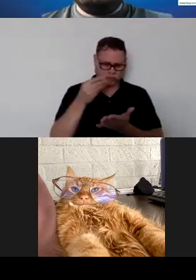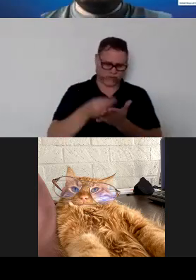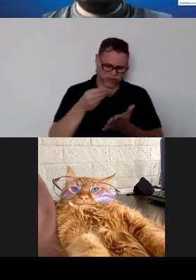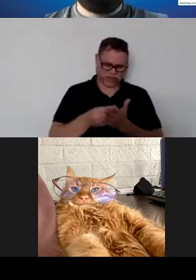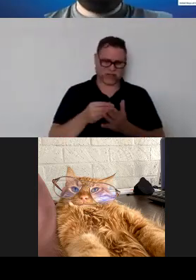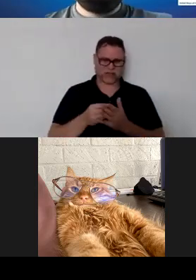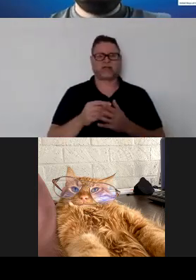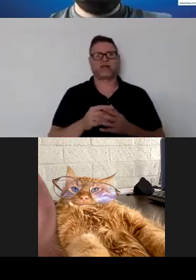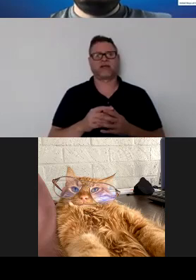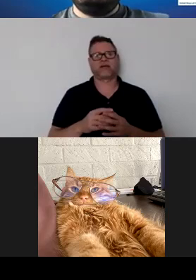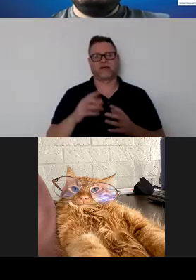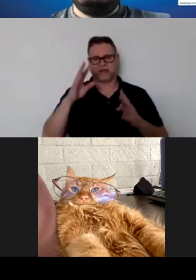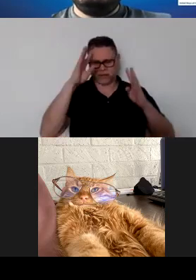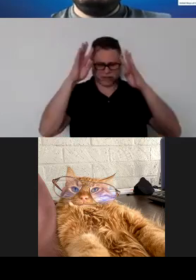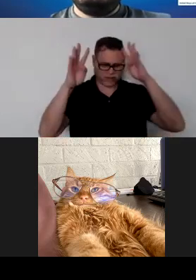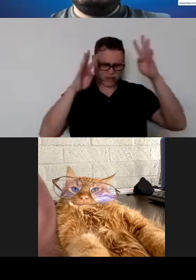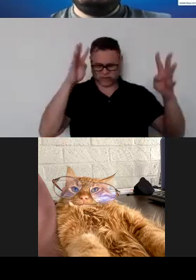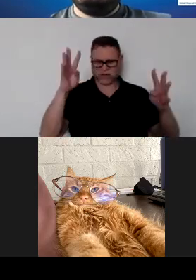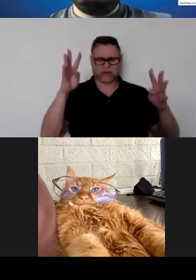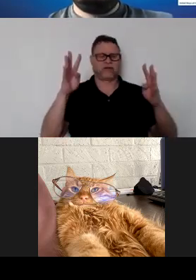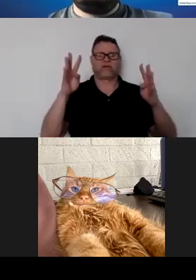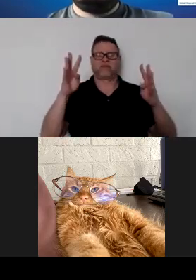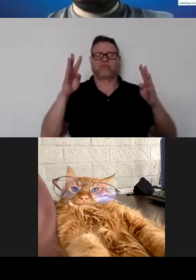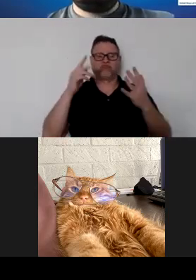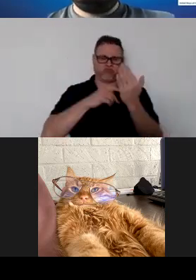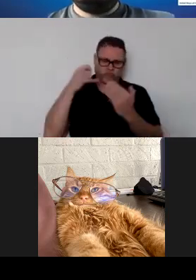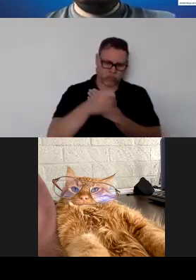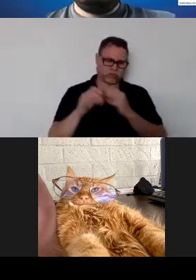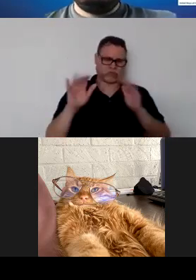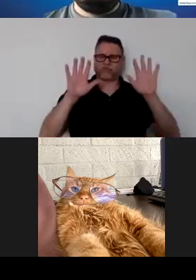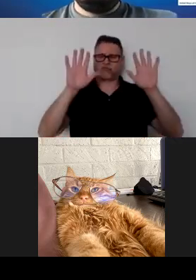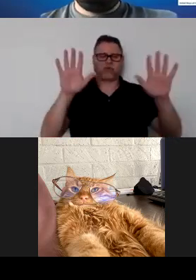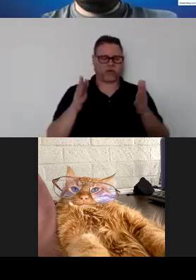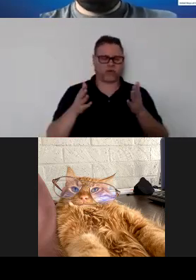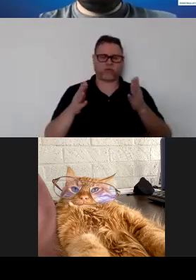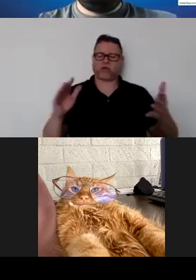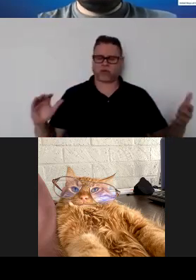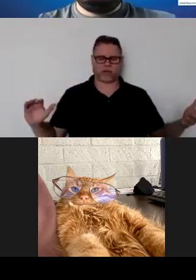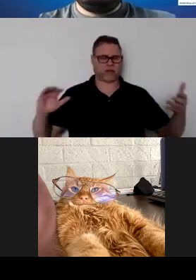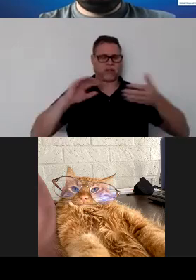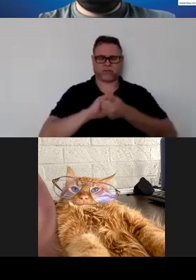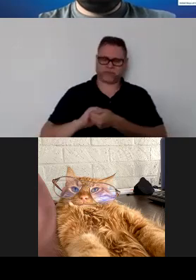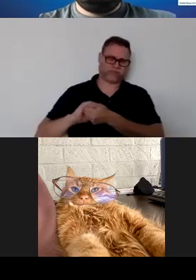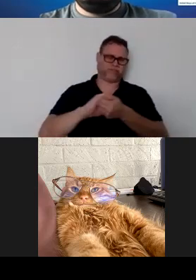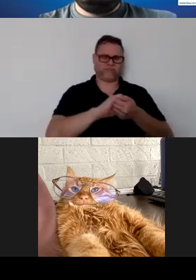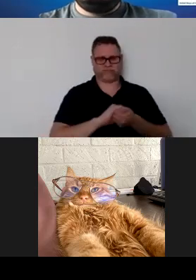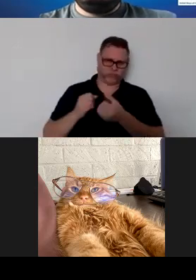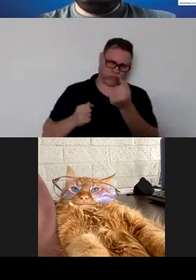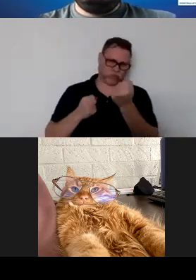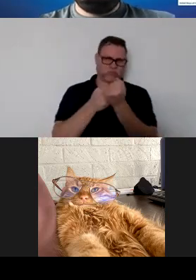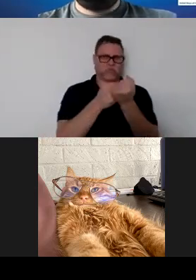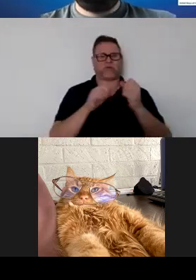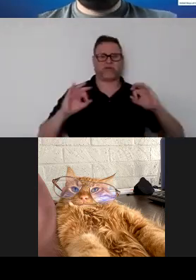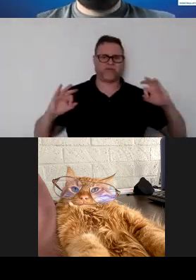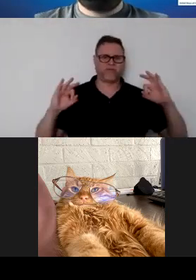It's such an innovative project and a great way to really collaborate to support families. And I think it's in a way